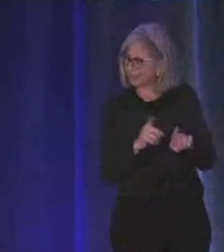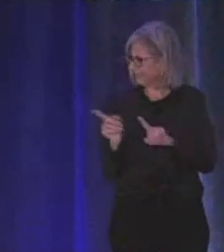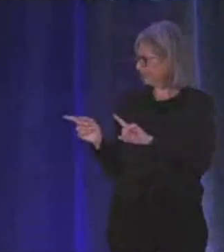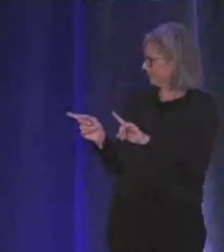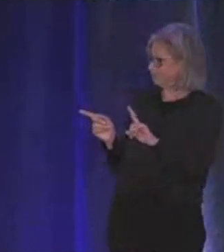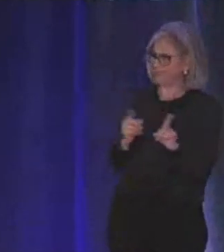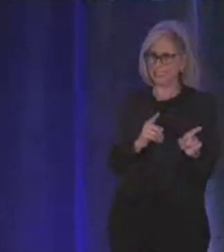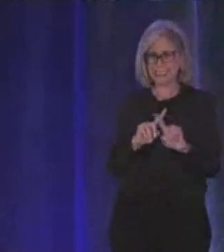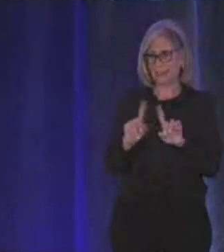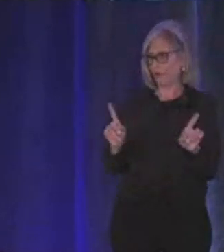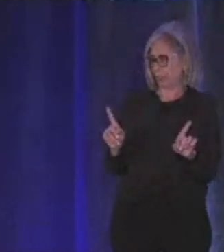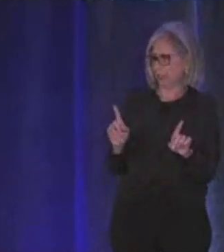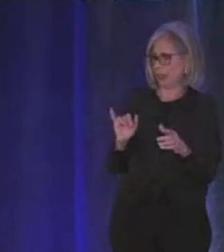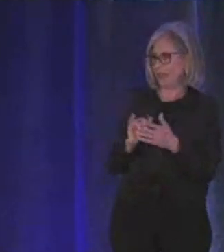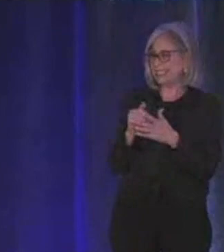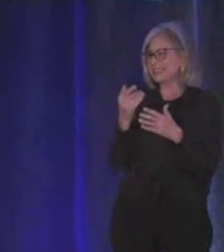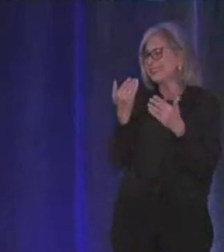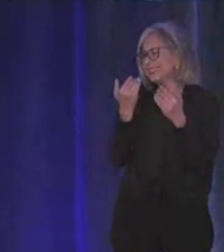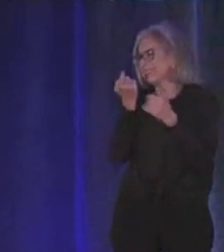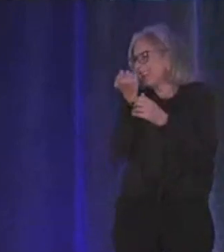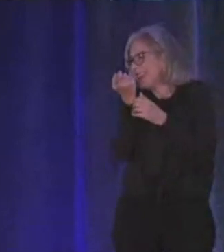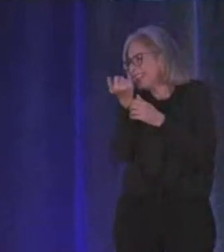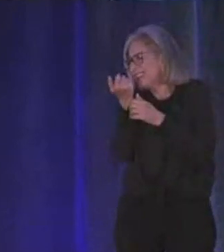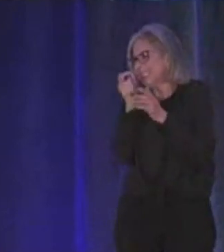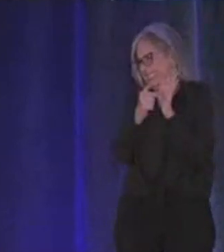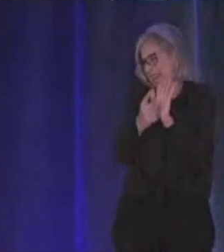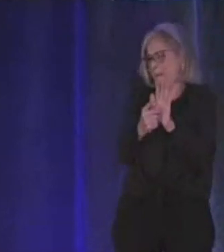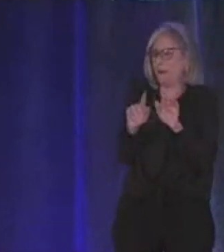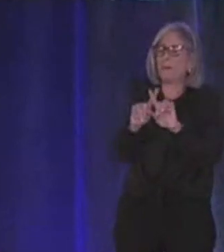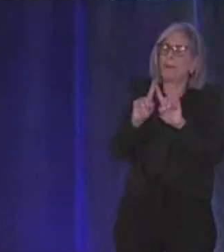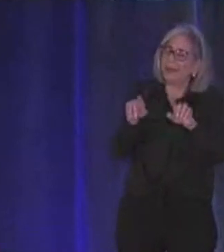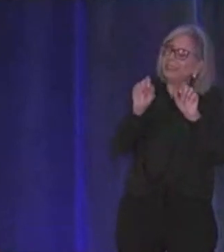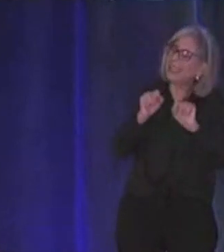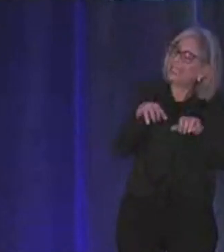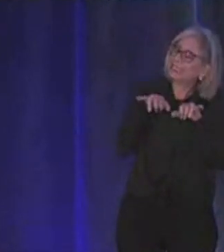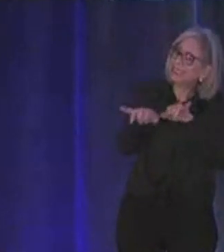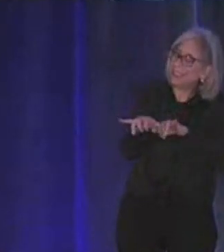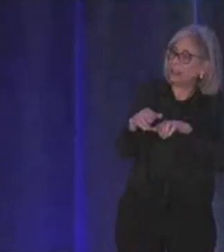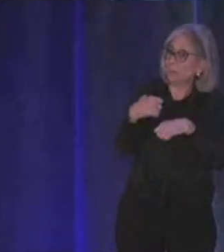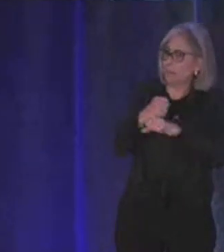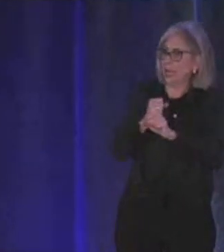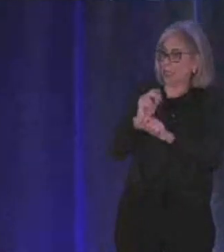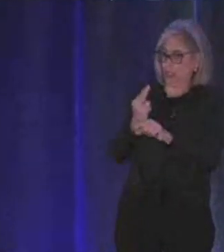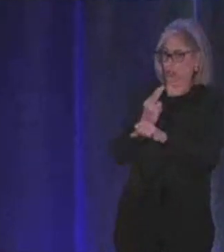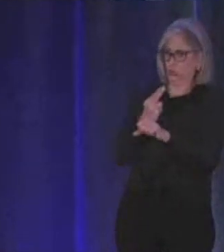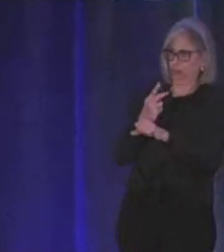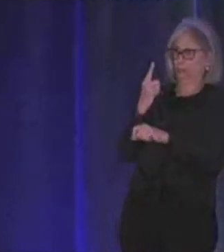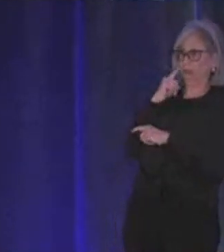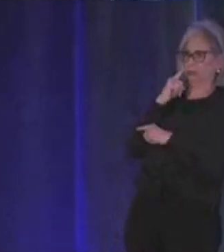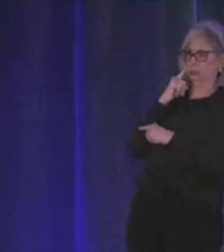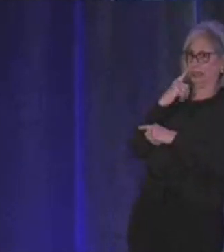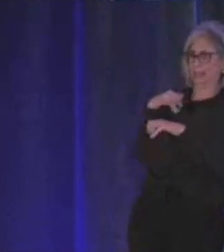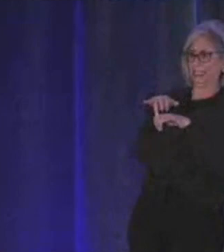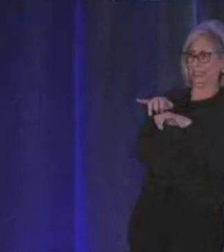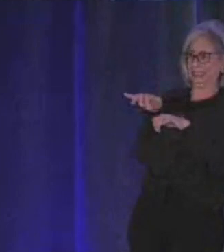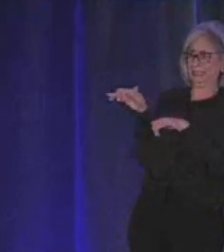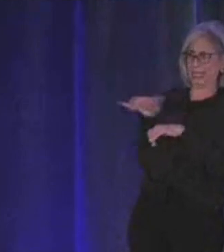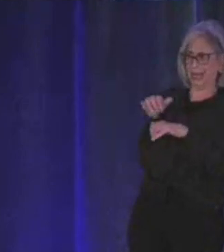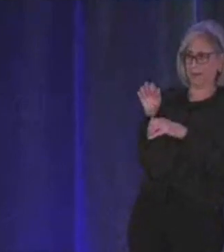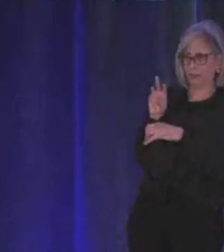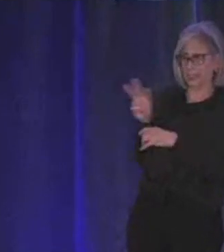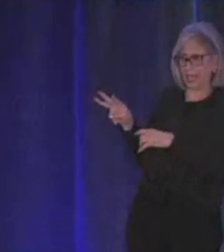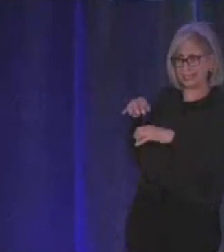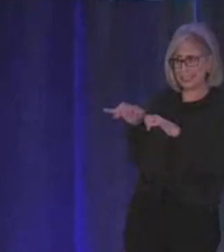And although that's just a very minor example, that is something that could still just make a user go, wait, am I still on the same site? Like, what just